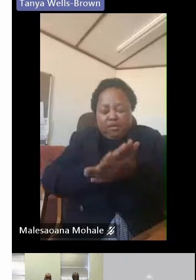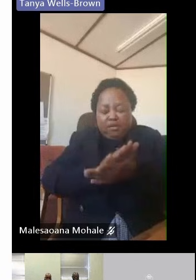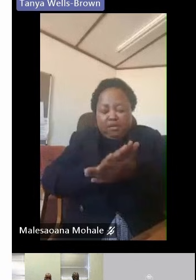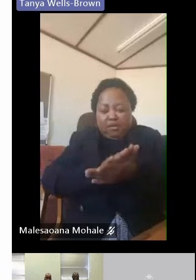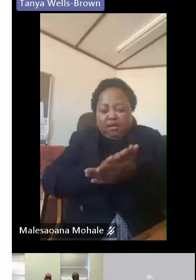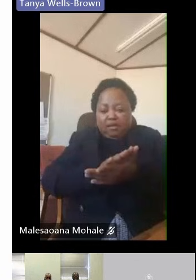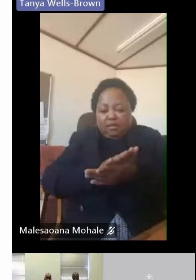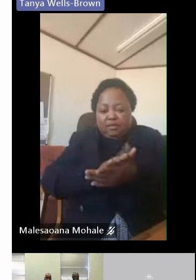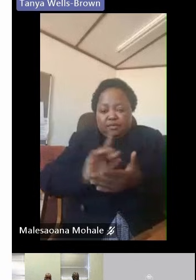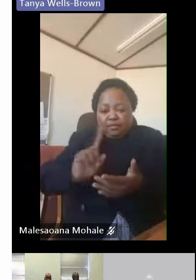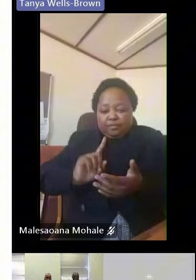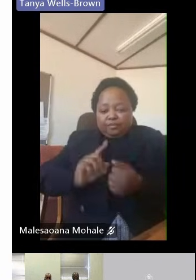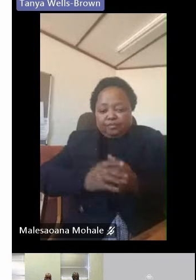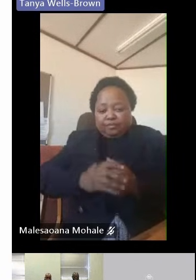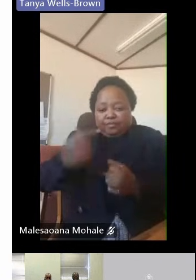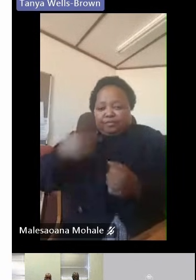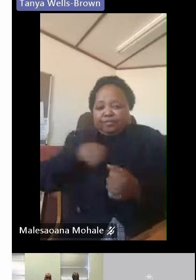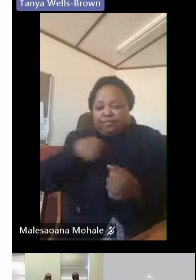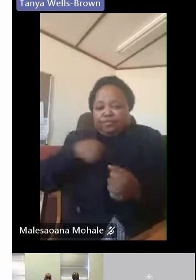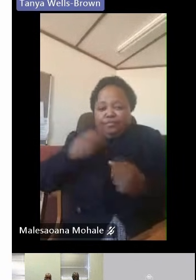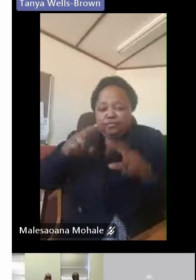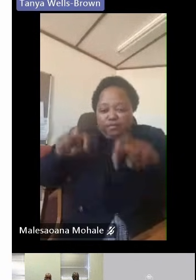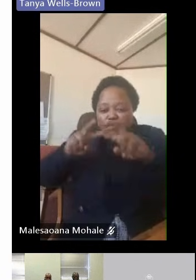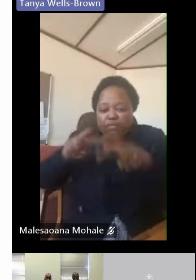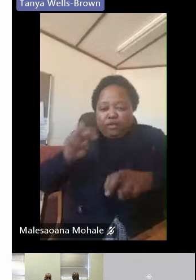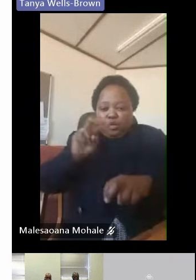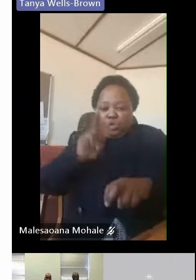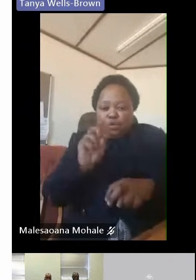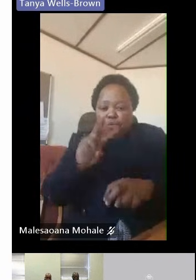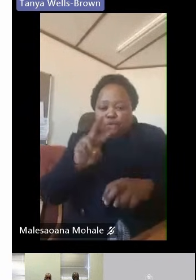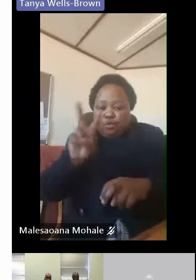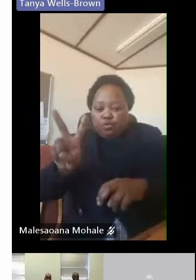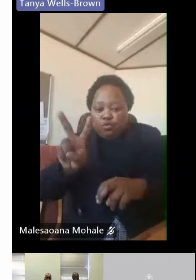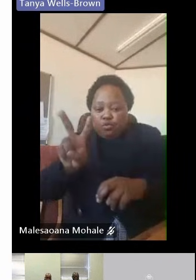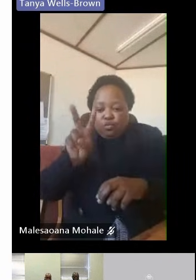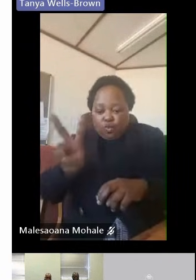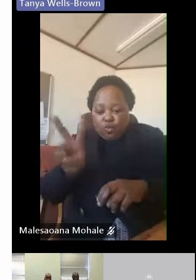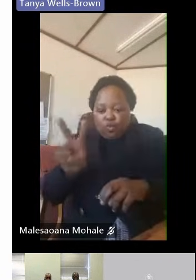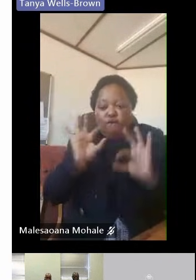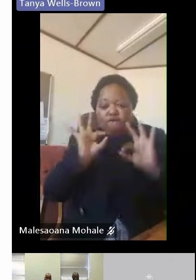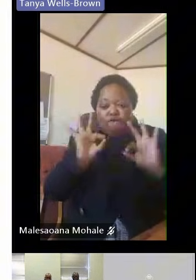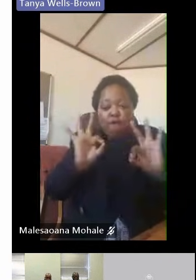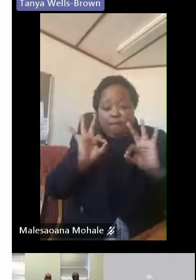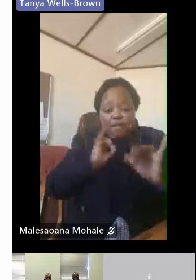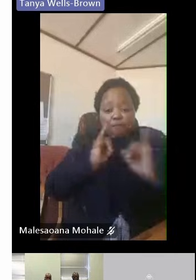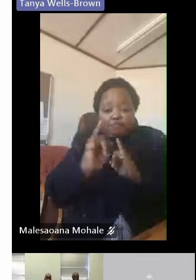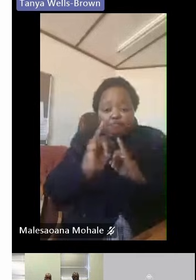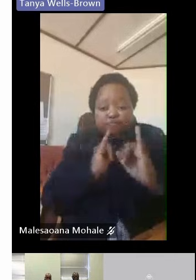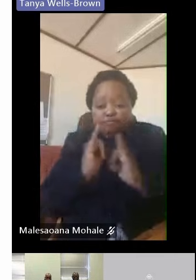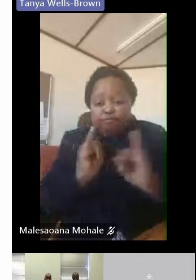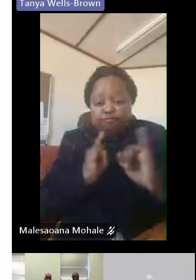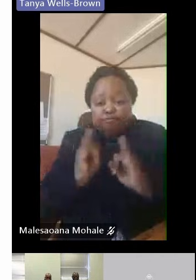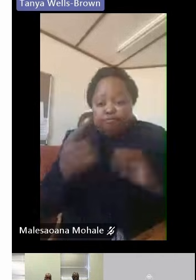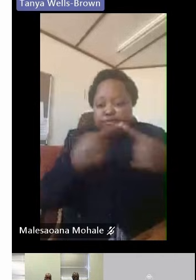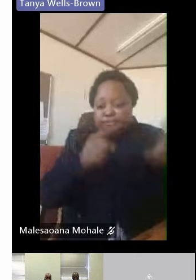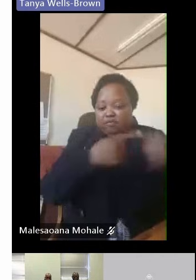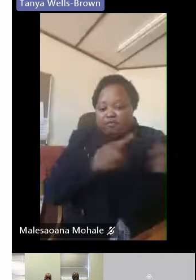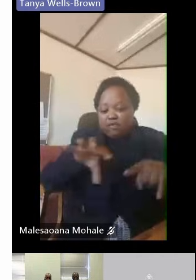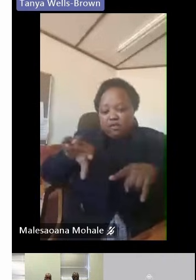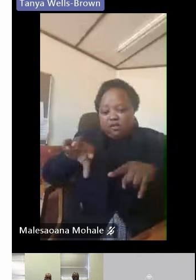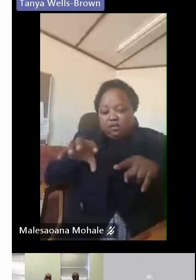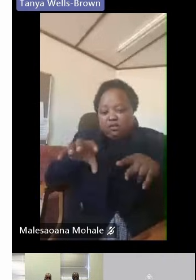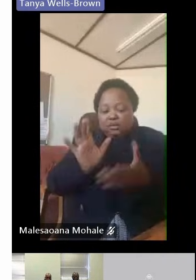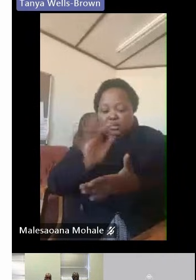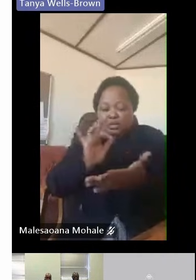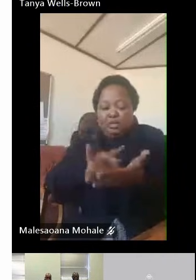conducted over 22 key informant interviews across a range of sectors in my field visit in January